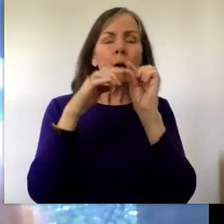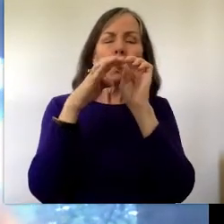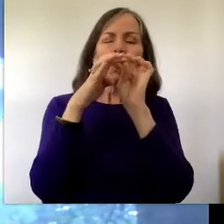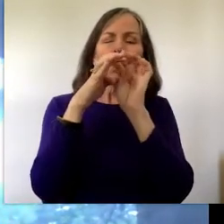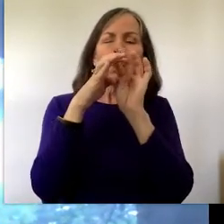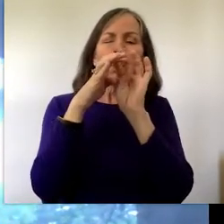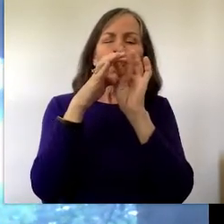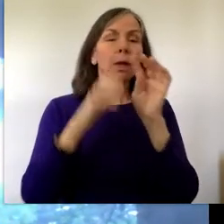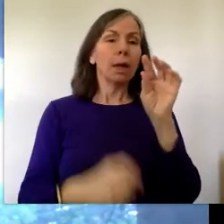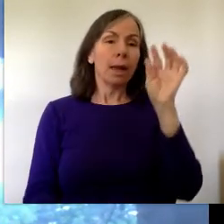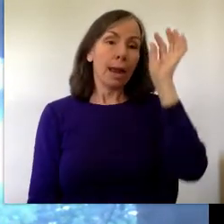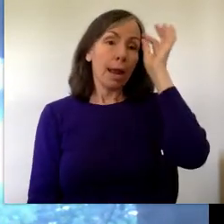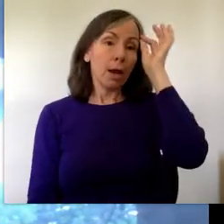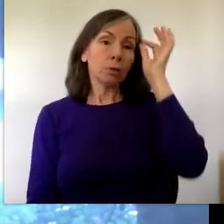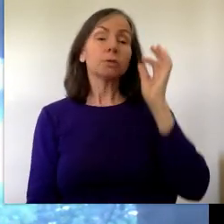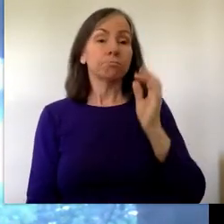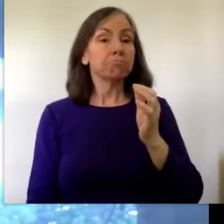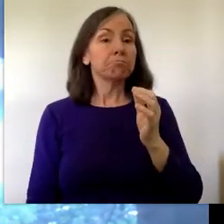dominant.